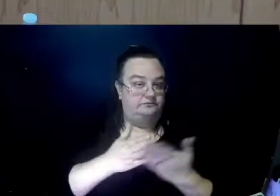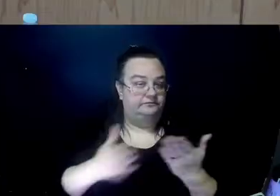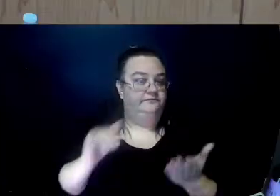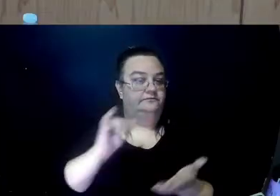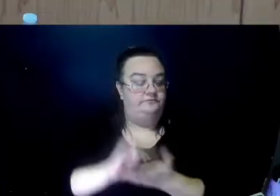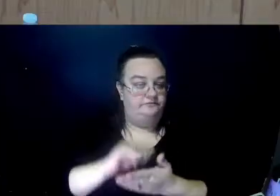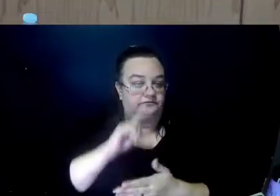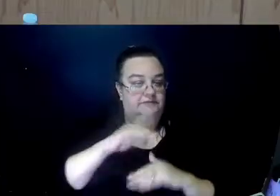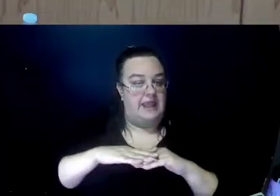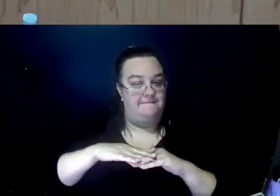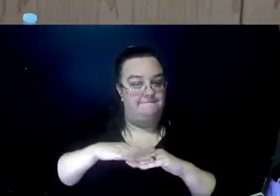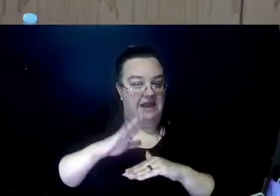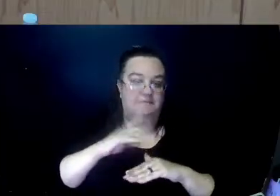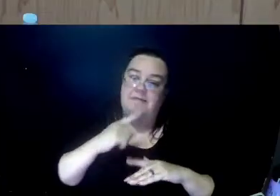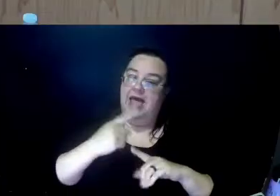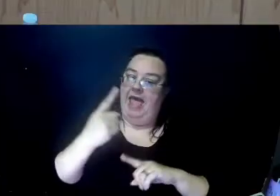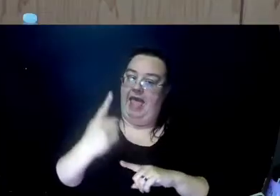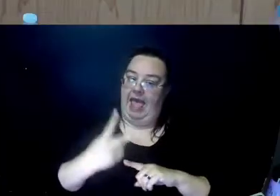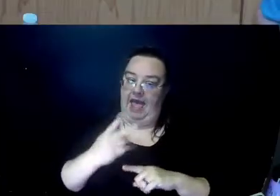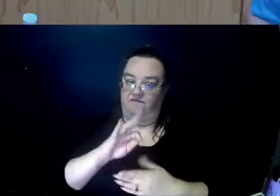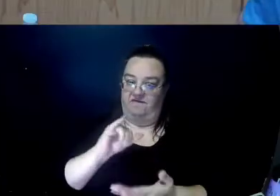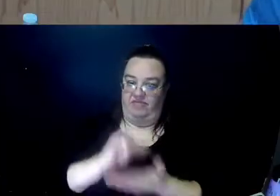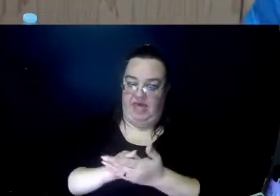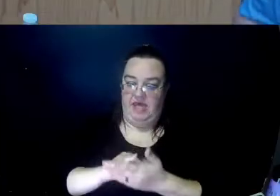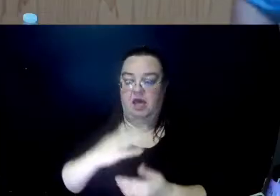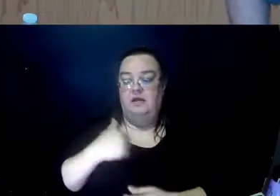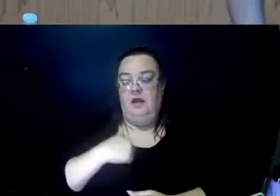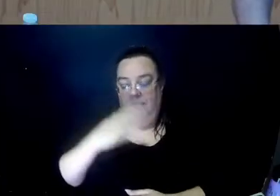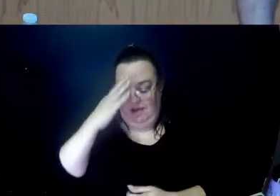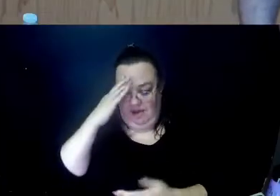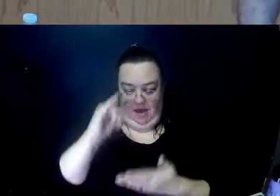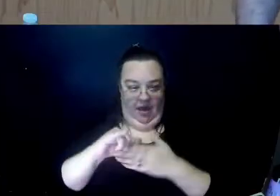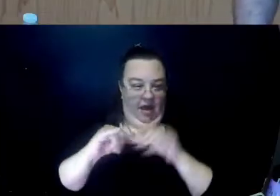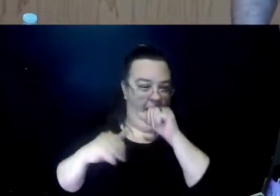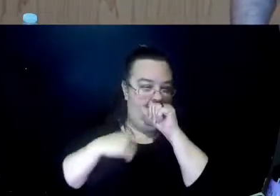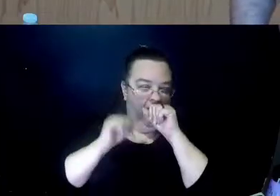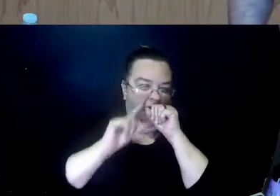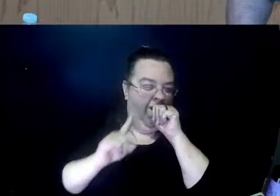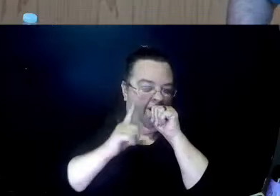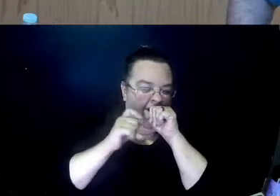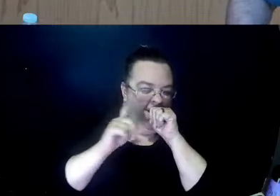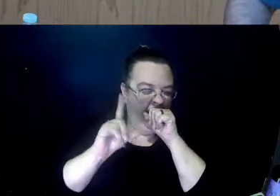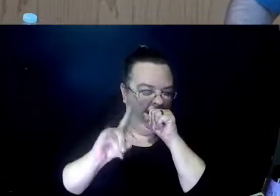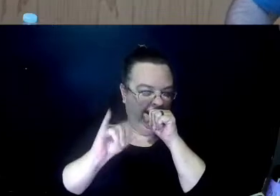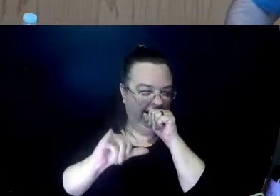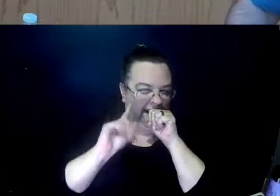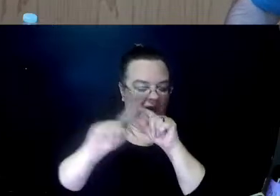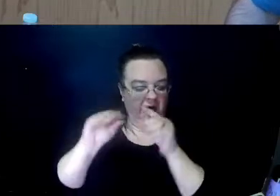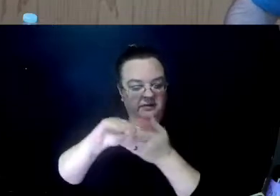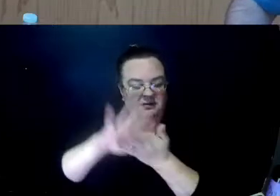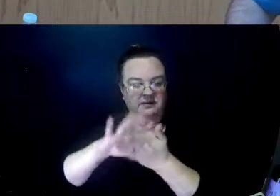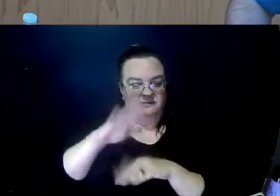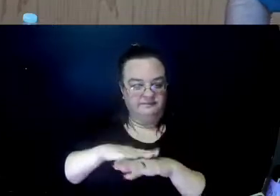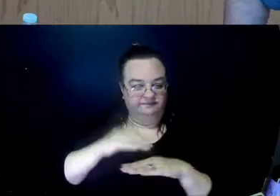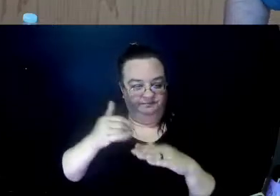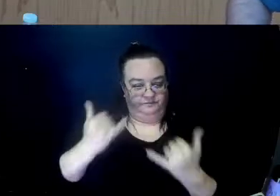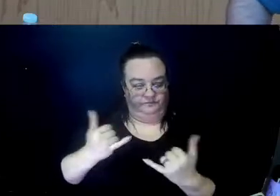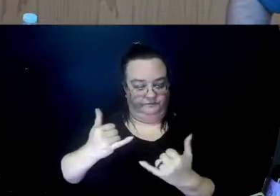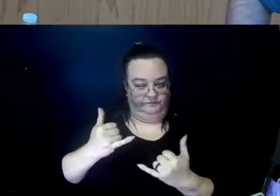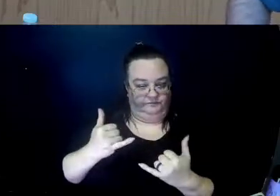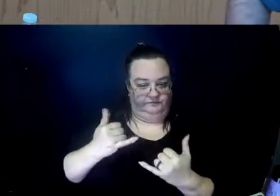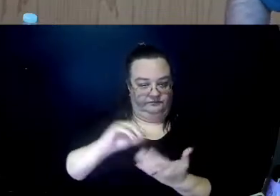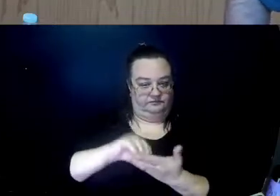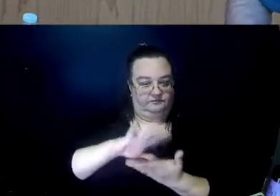at minimum half of that. I know that, not sure who did, but put it under the current document as